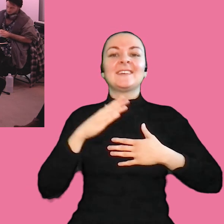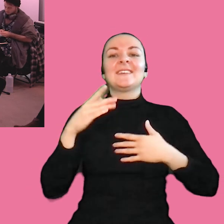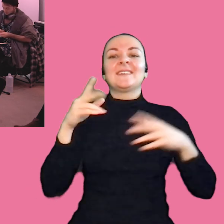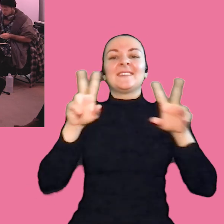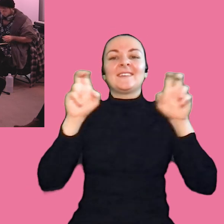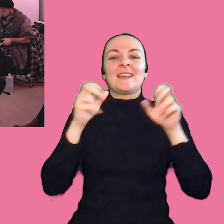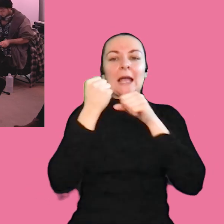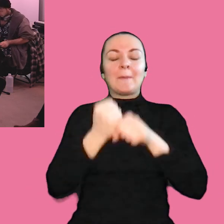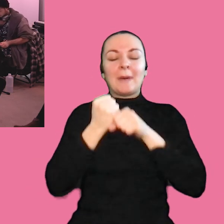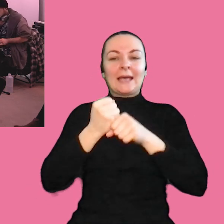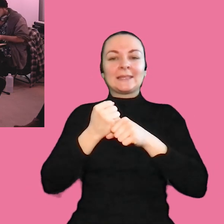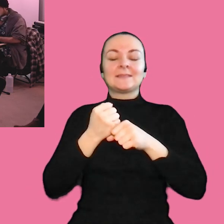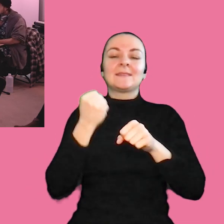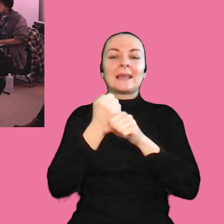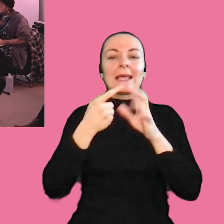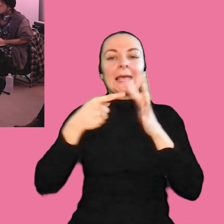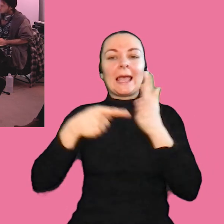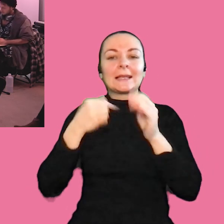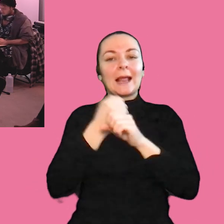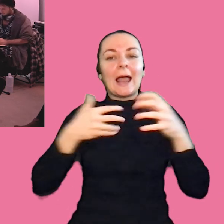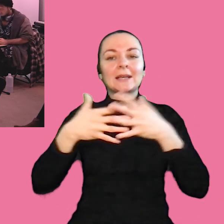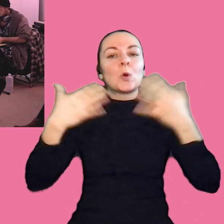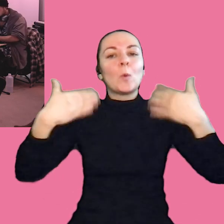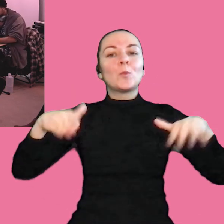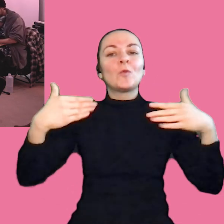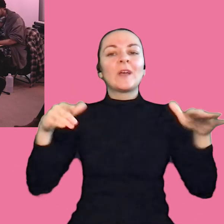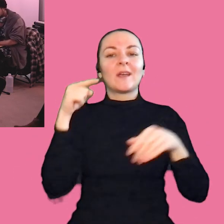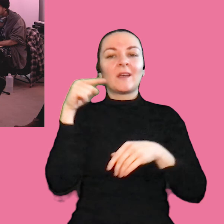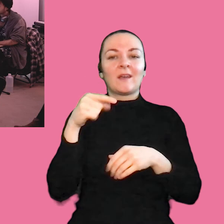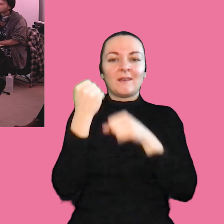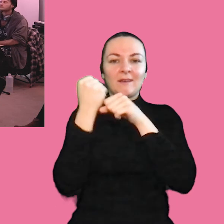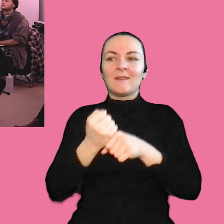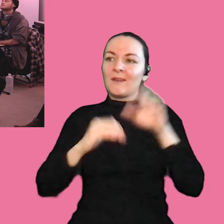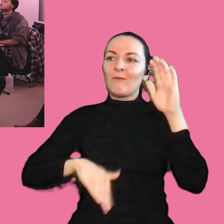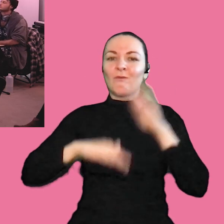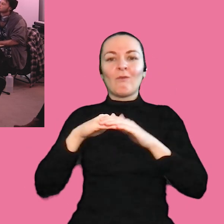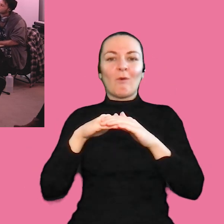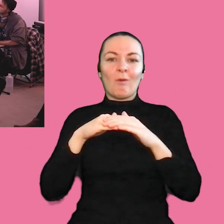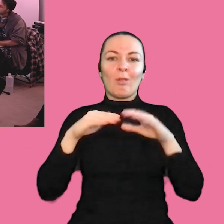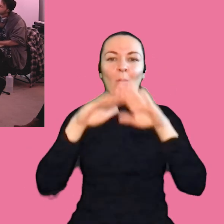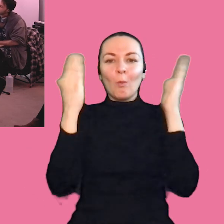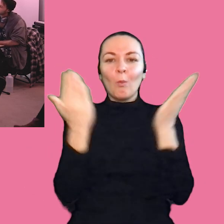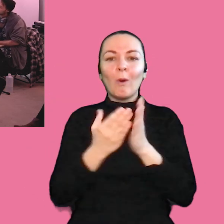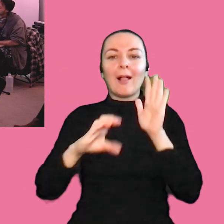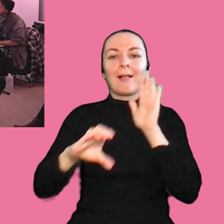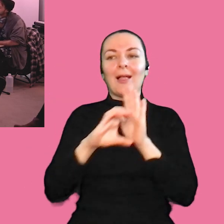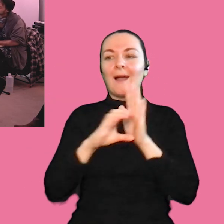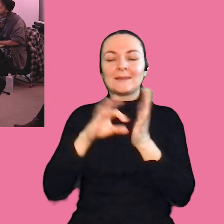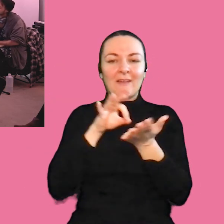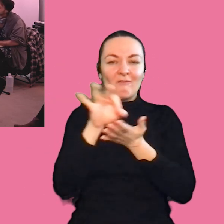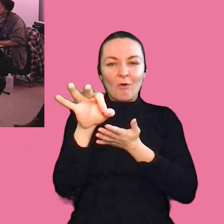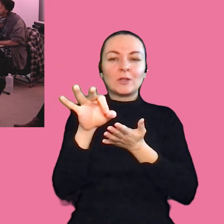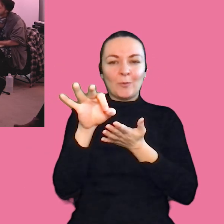Get Glasgow Moving campaign, which I'm still heavily involved in. We're campaigning for a world-class, fully integrated and affordable